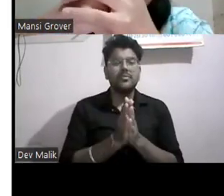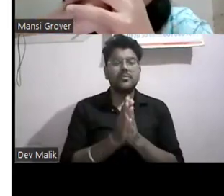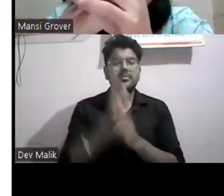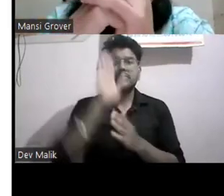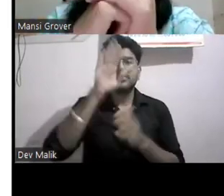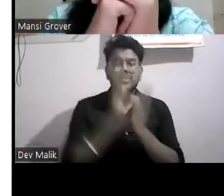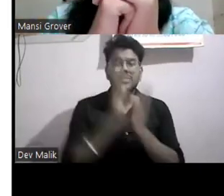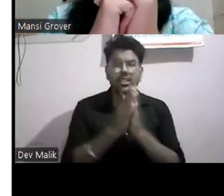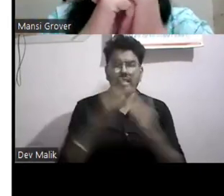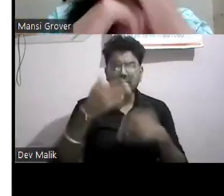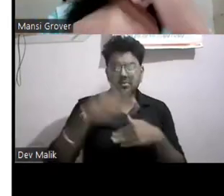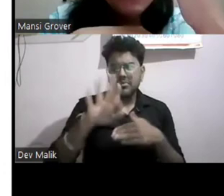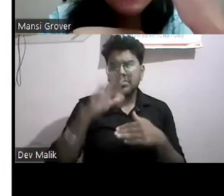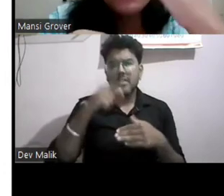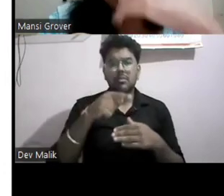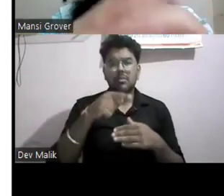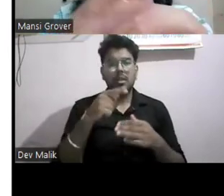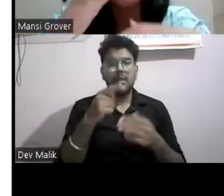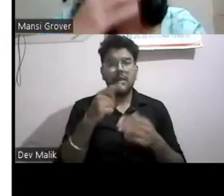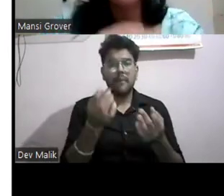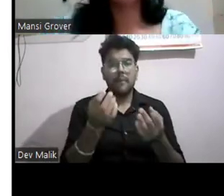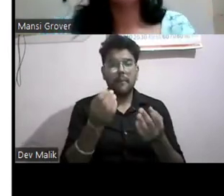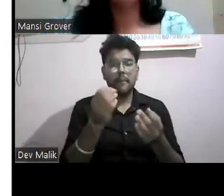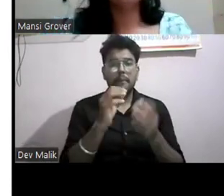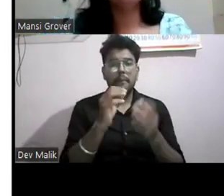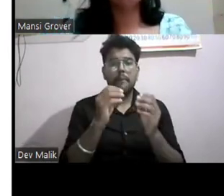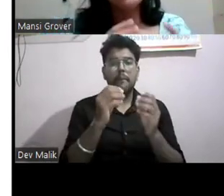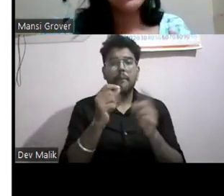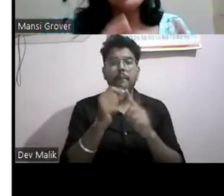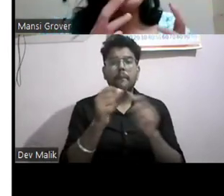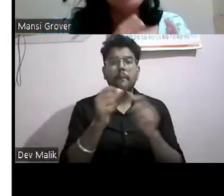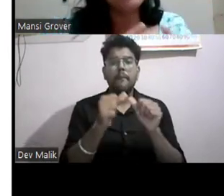to her, and, you know, he would give her